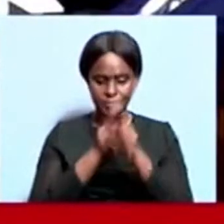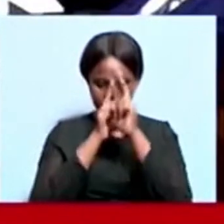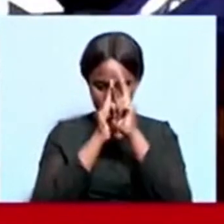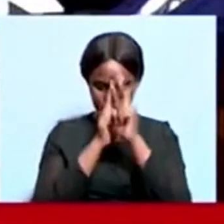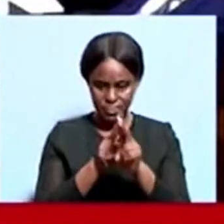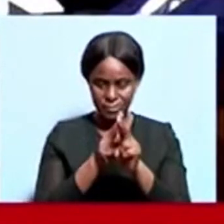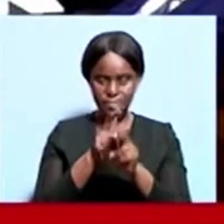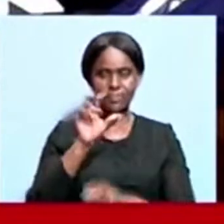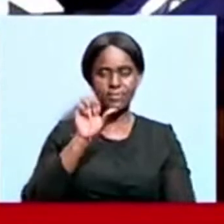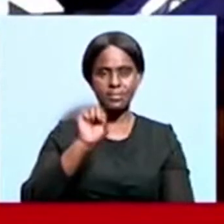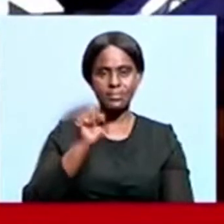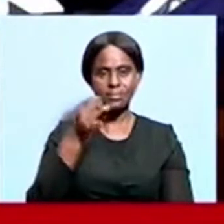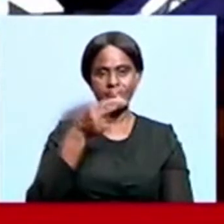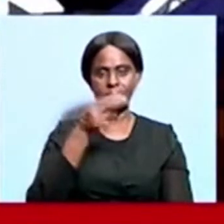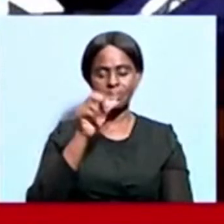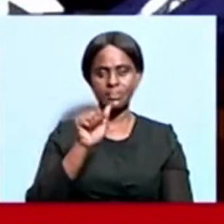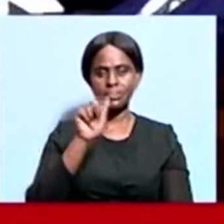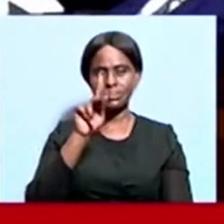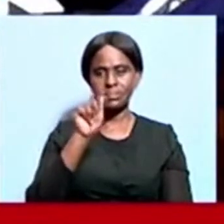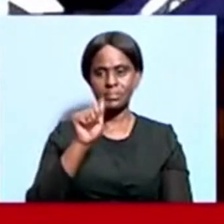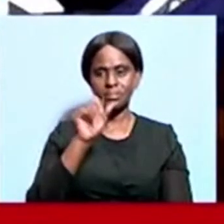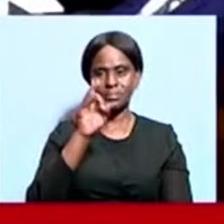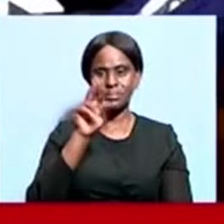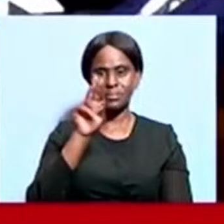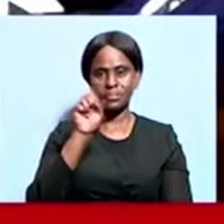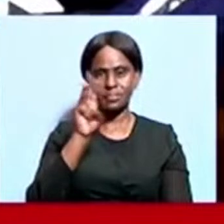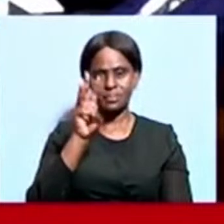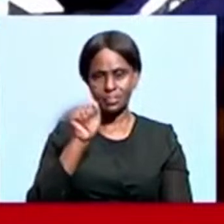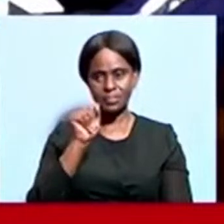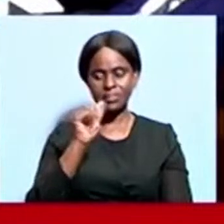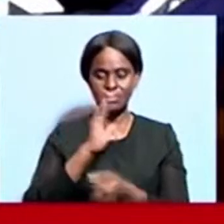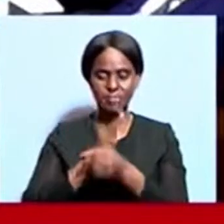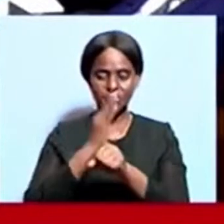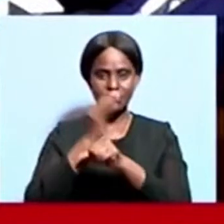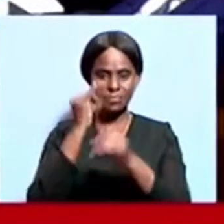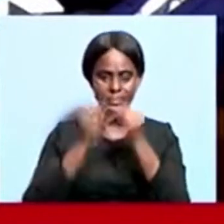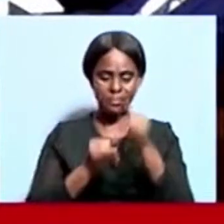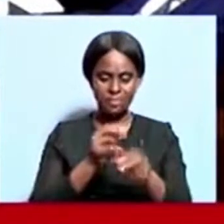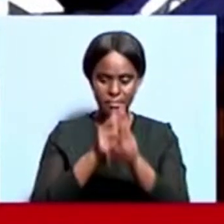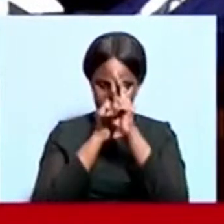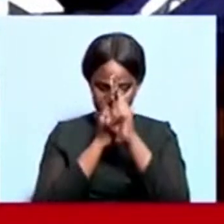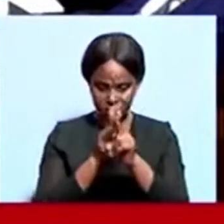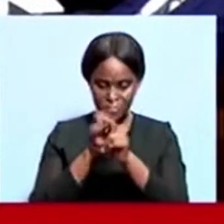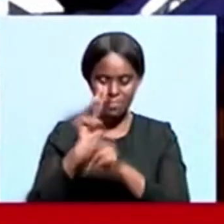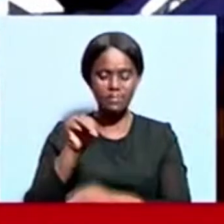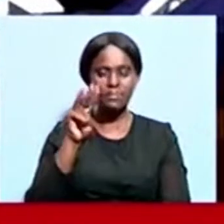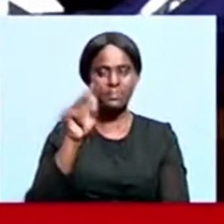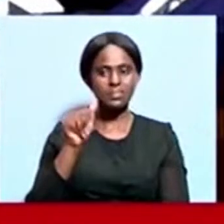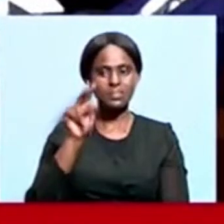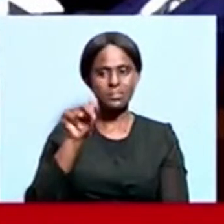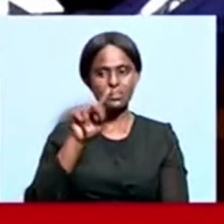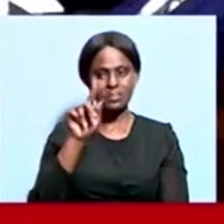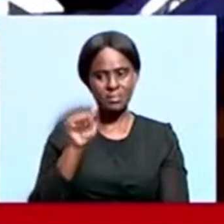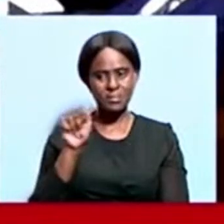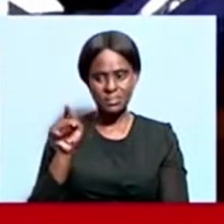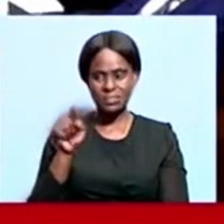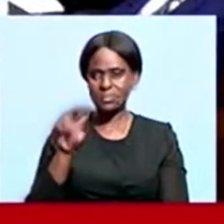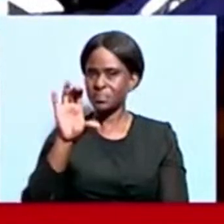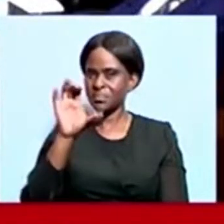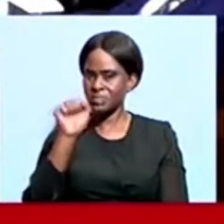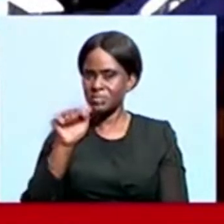Honorable Shakafoso, then Honorable Nyambose, and you come to Honorable Mwanza. Yes, it is a requirement